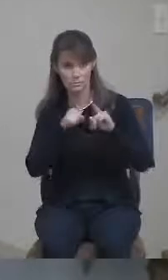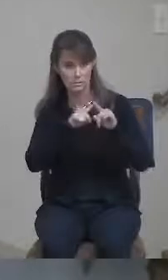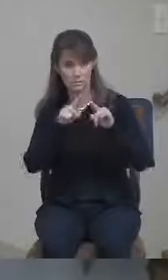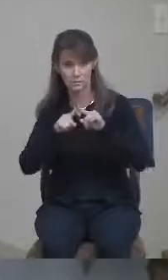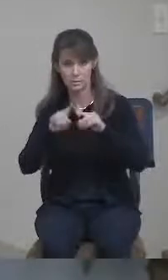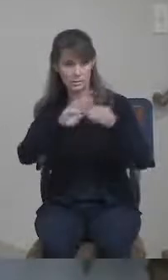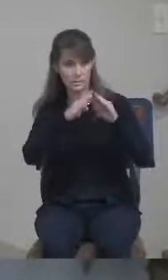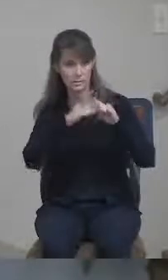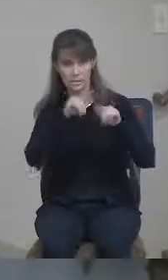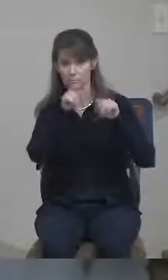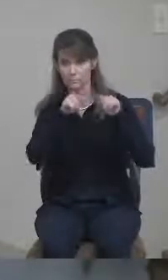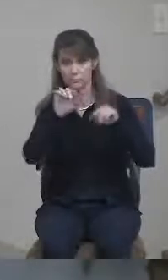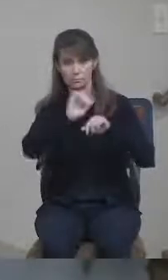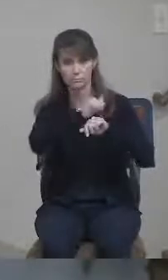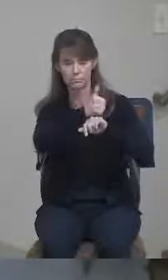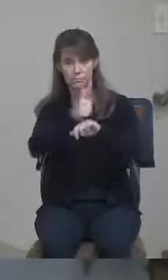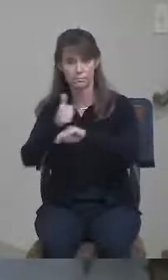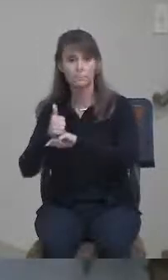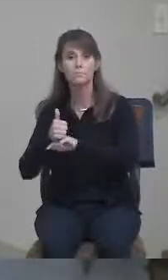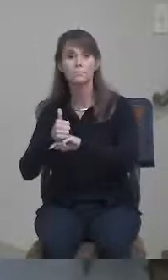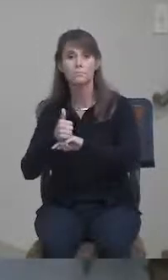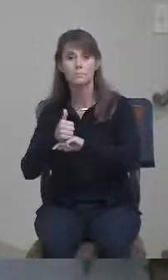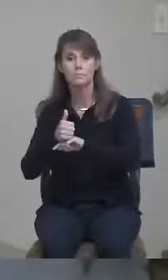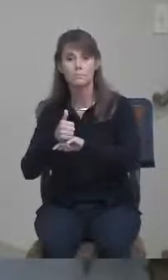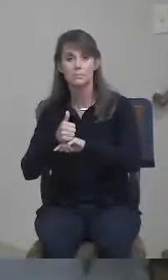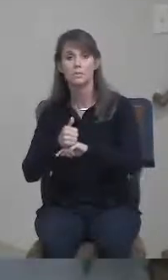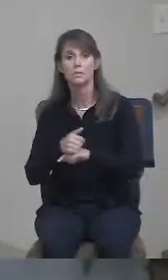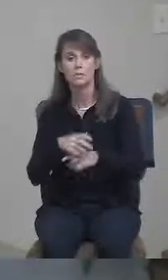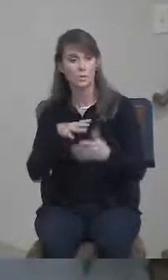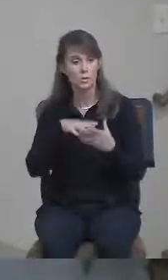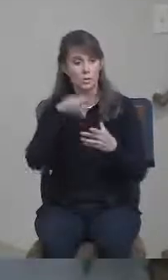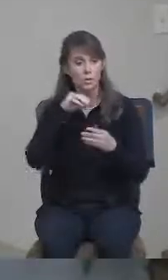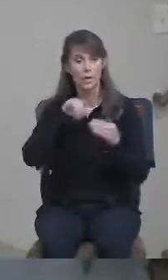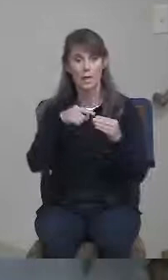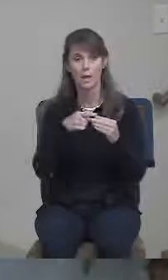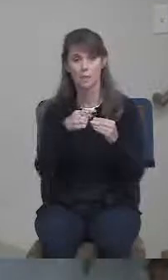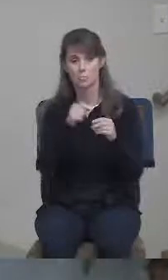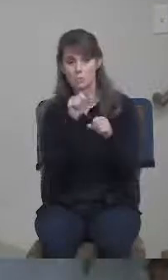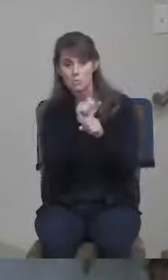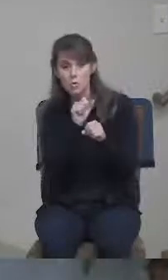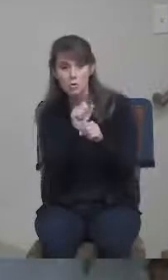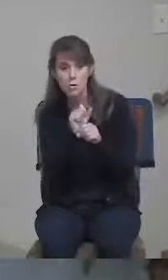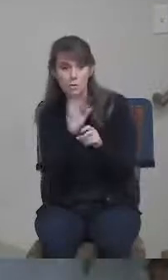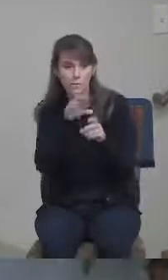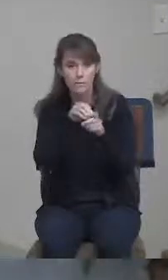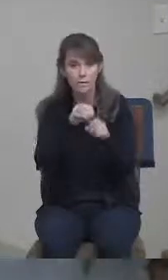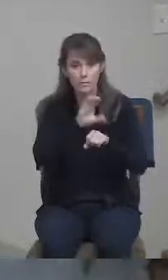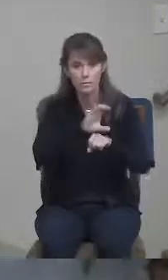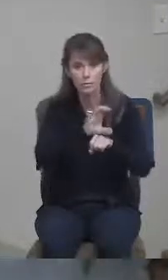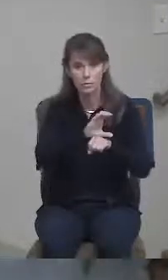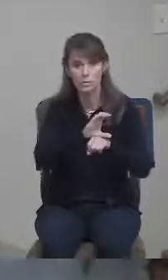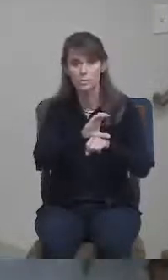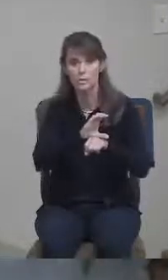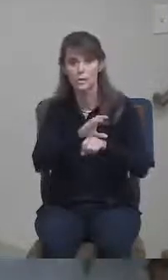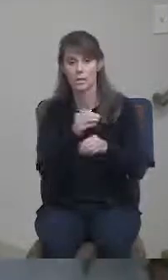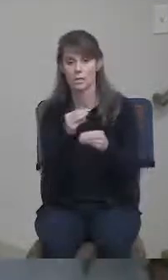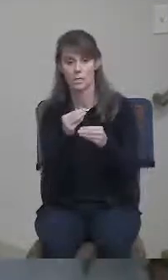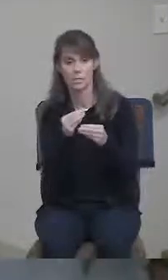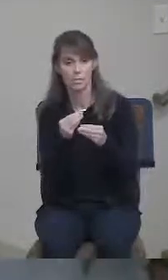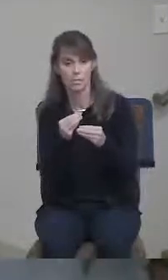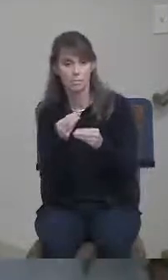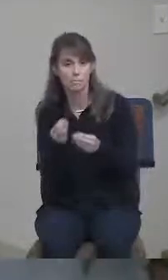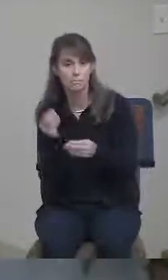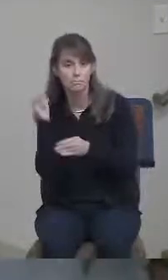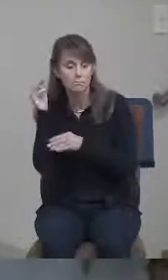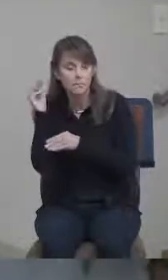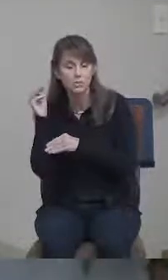of the church. You learn the worship of the church. And so the New